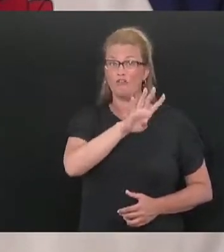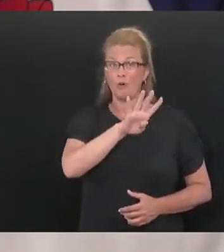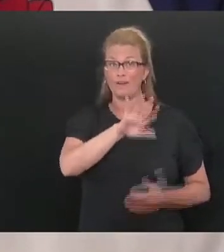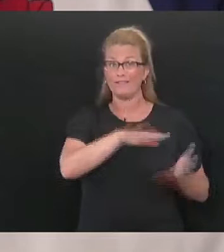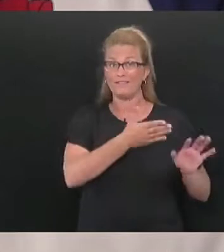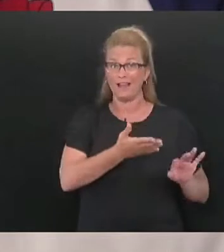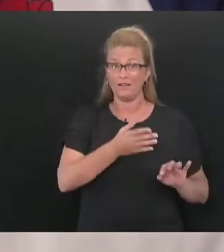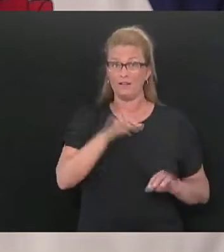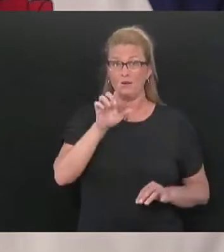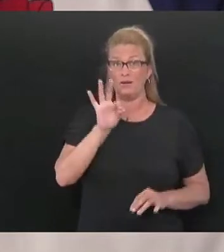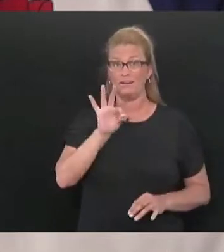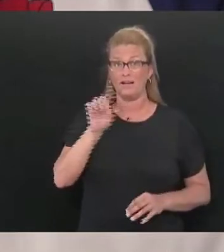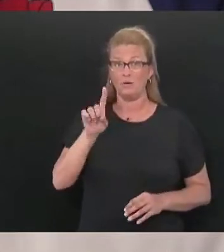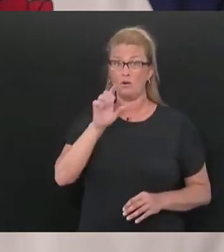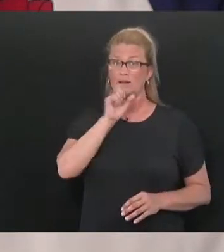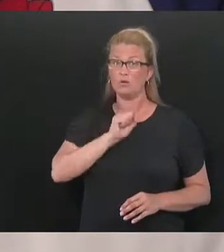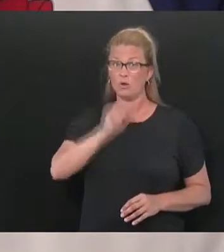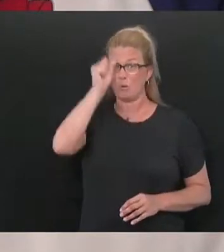91-year-old male from Wood County.